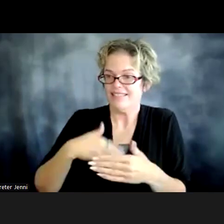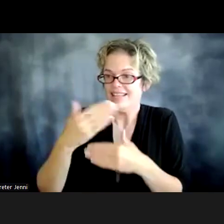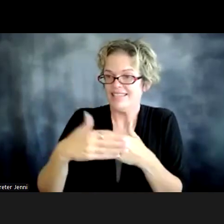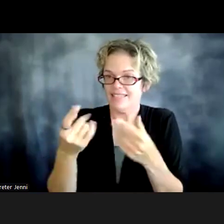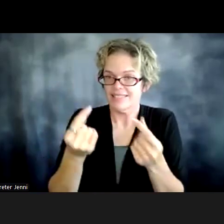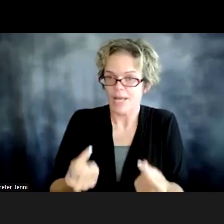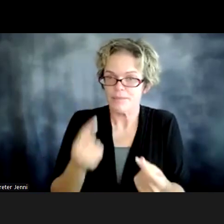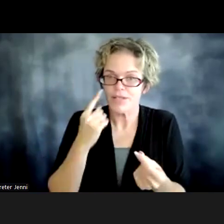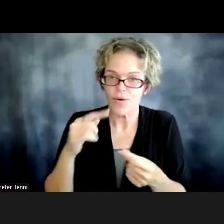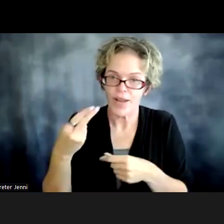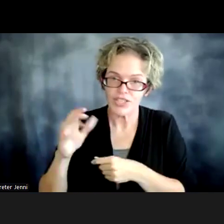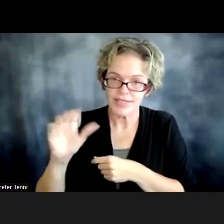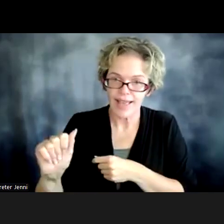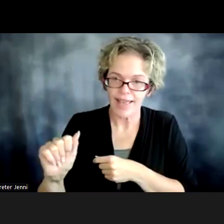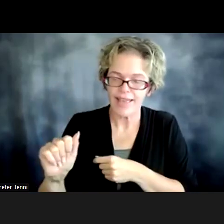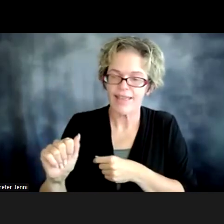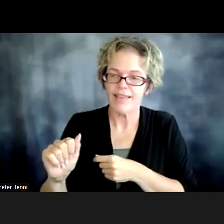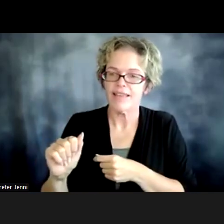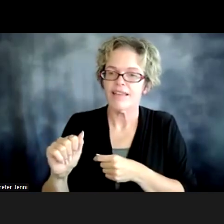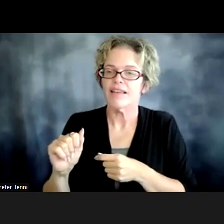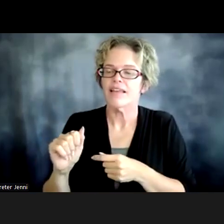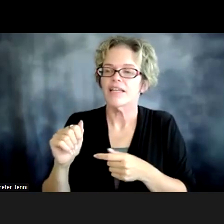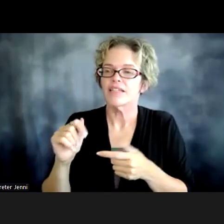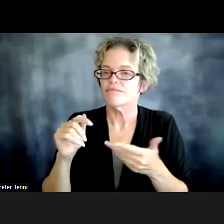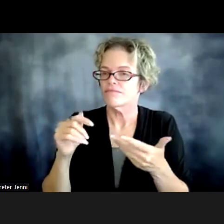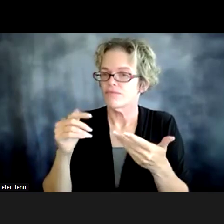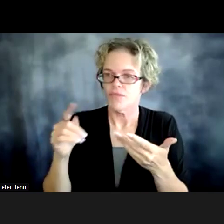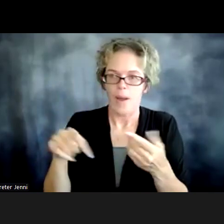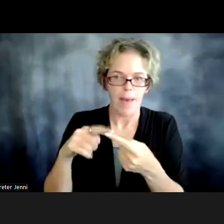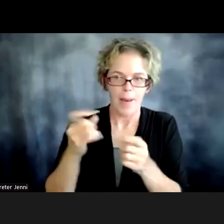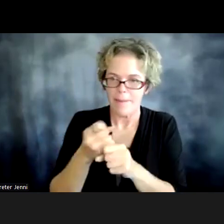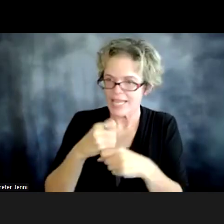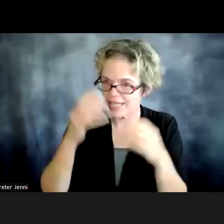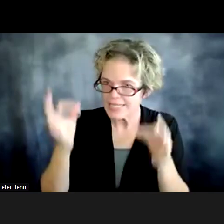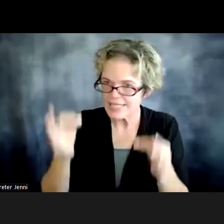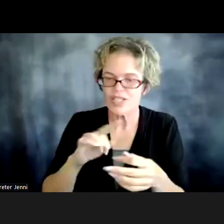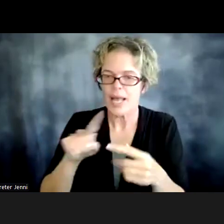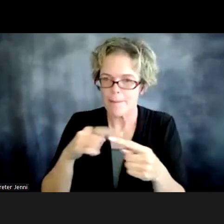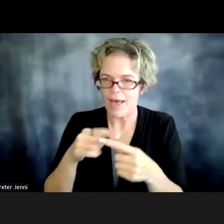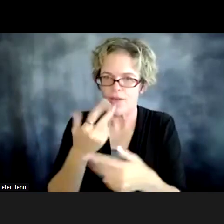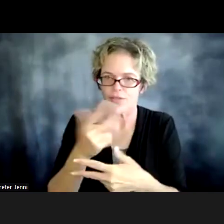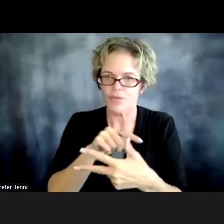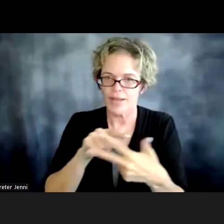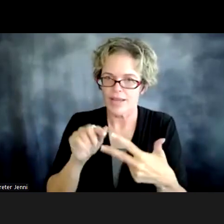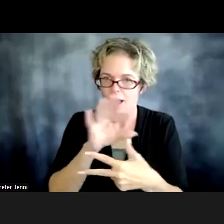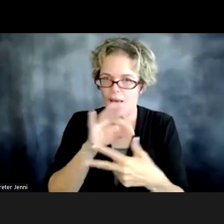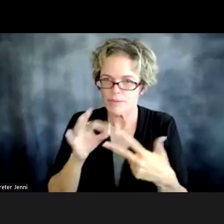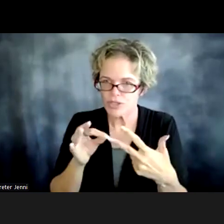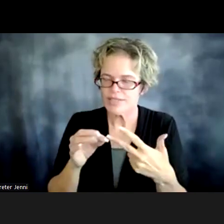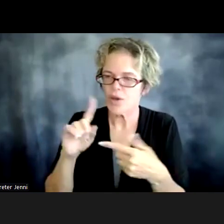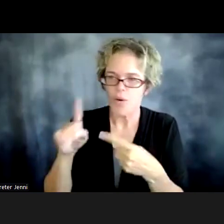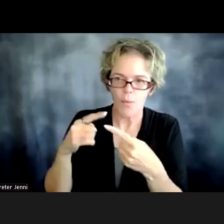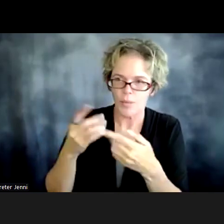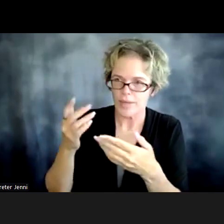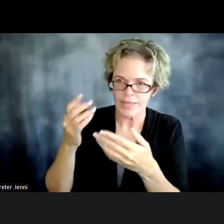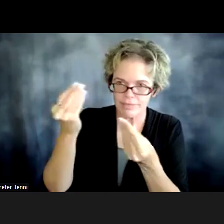are for HCA in terms of making a decision around the three options and when we will find out about